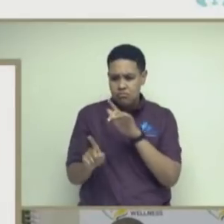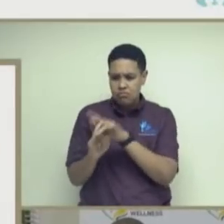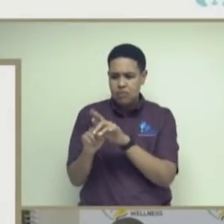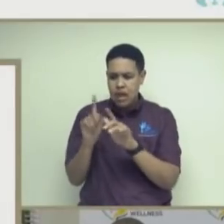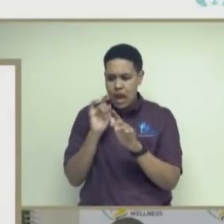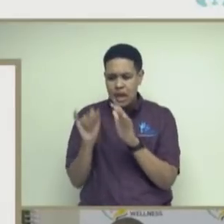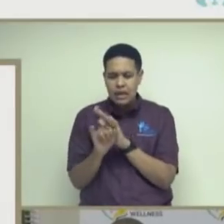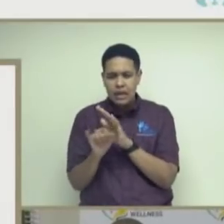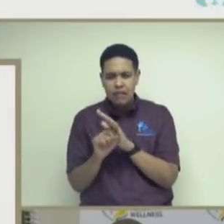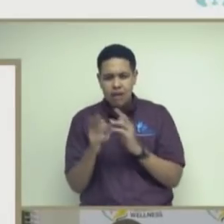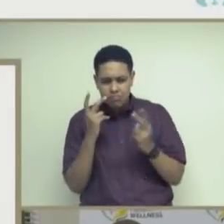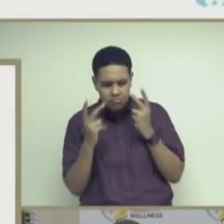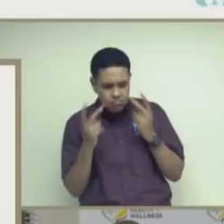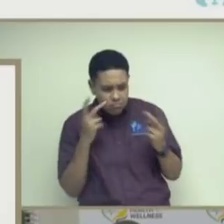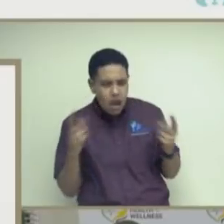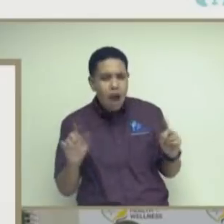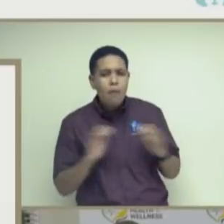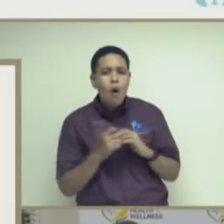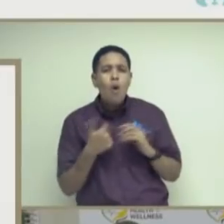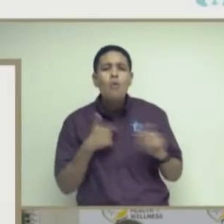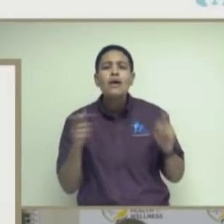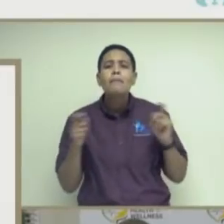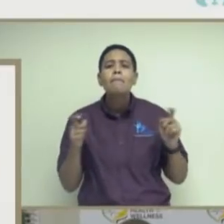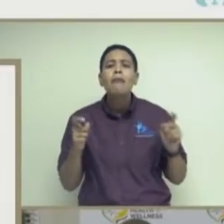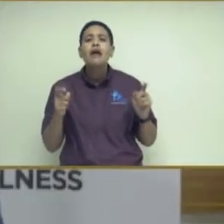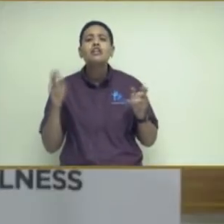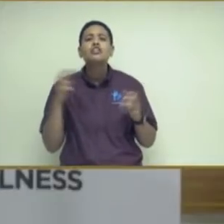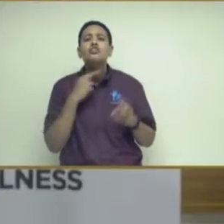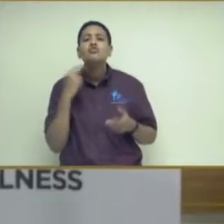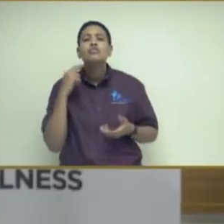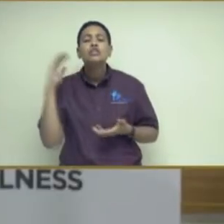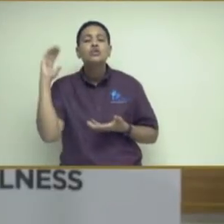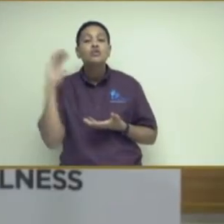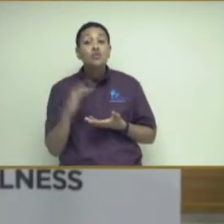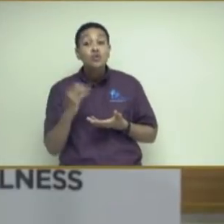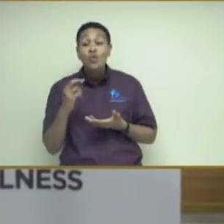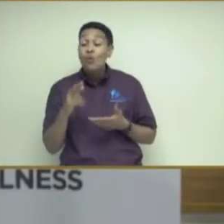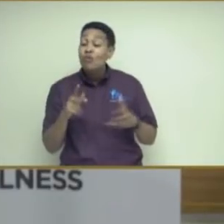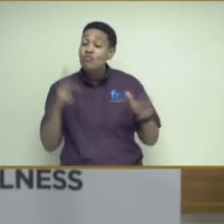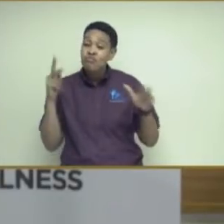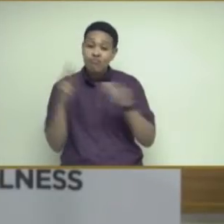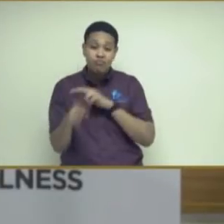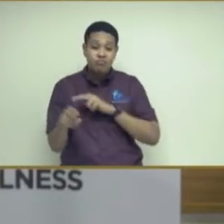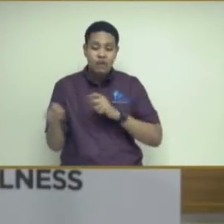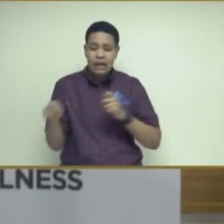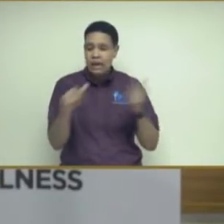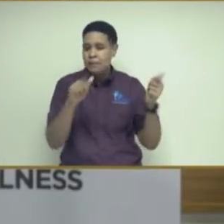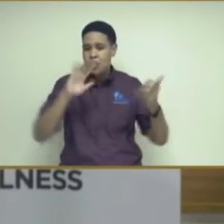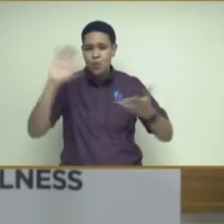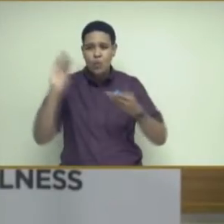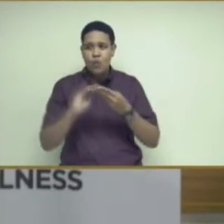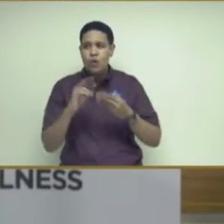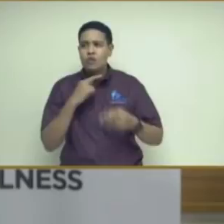identified, manage the risk, mitigate them, or eliminate them? So